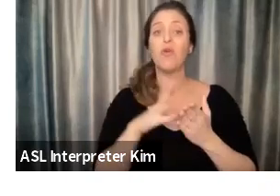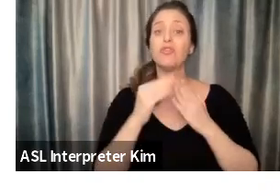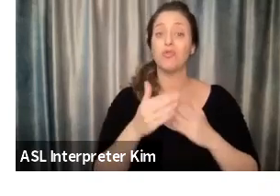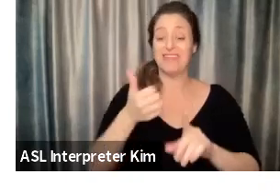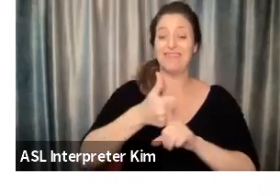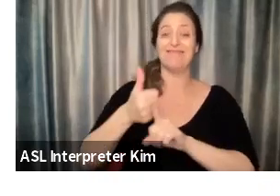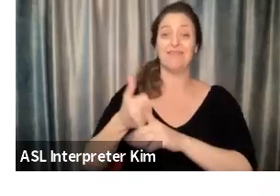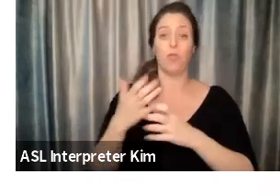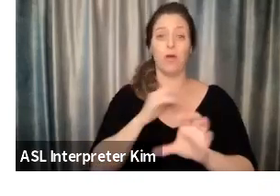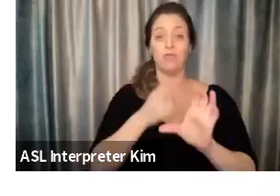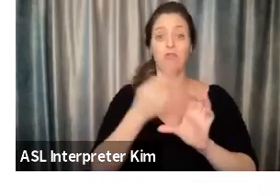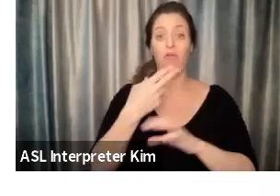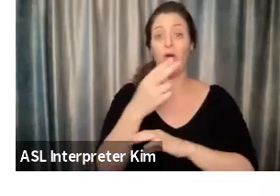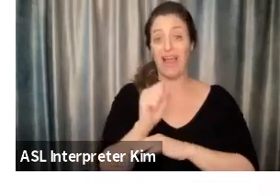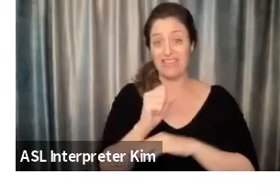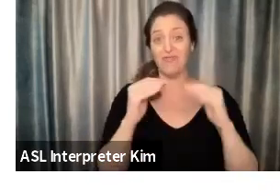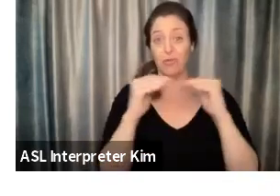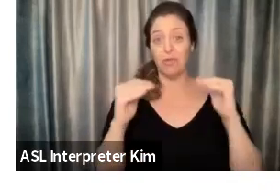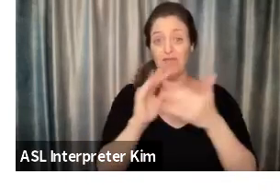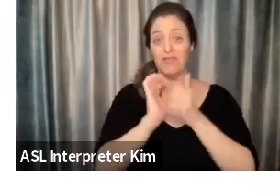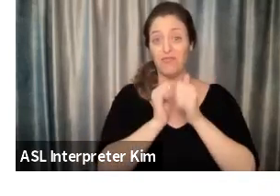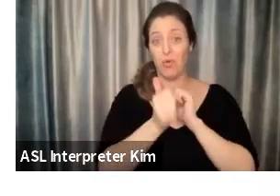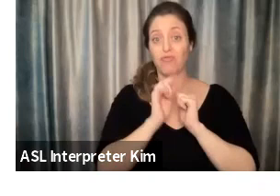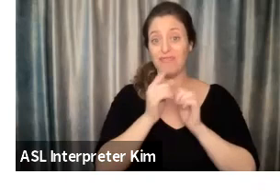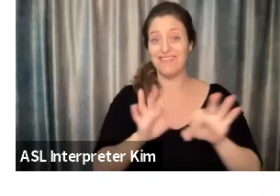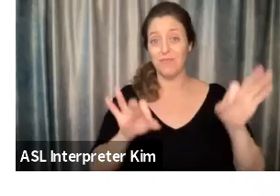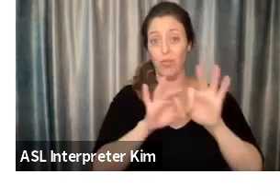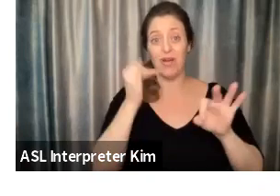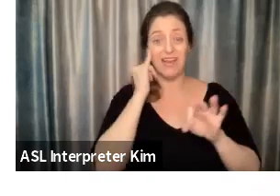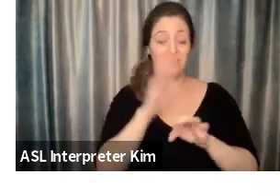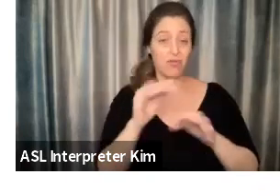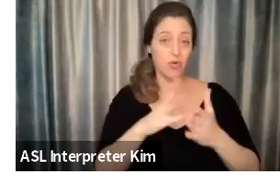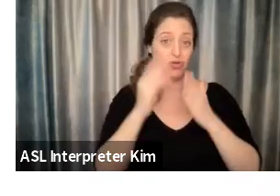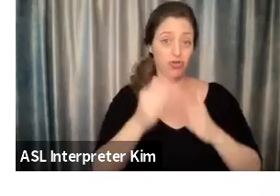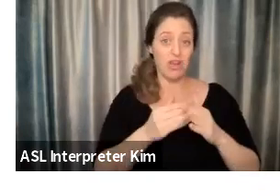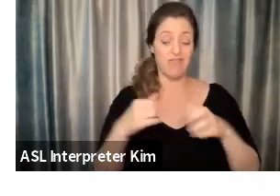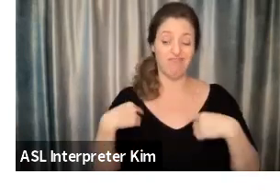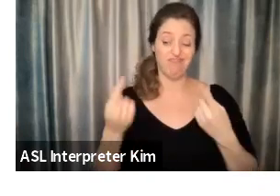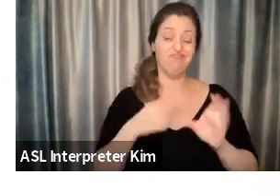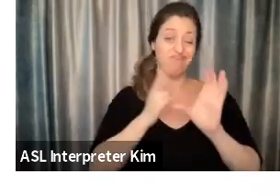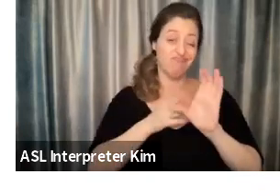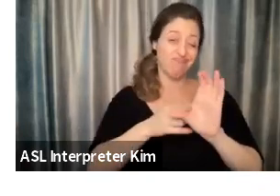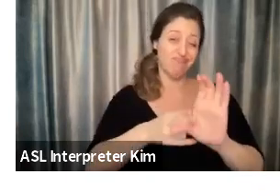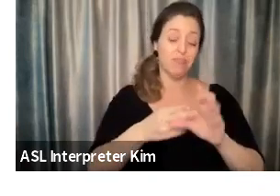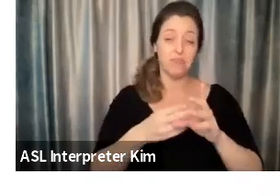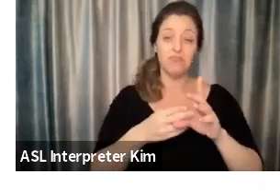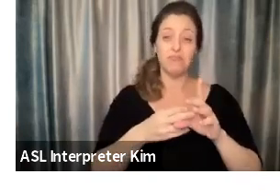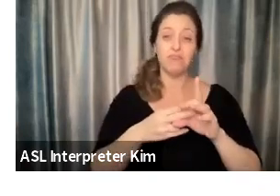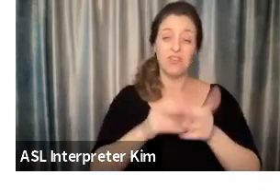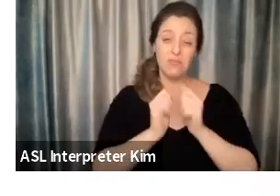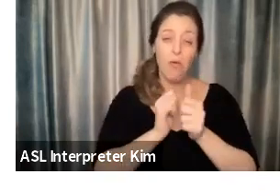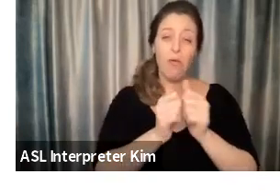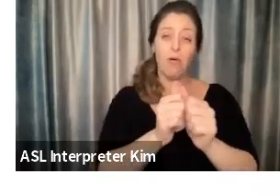participate in high school level sports, that if your student has been participating in a sport in the previous